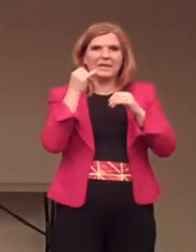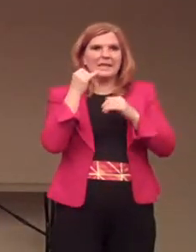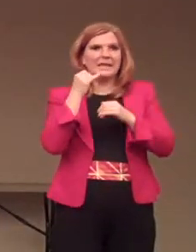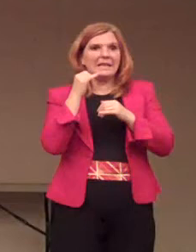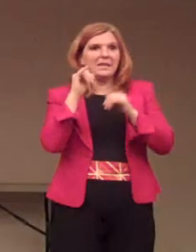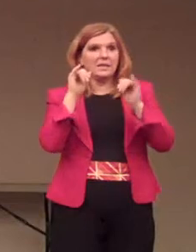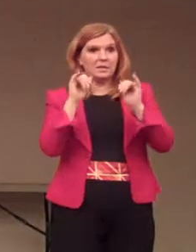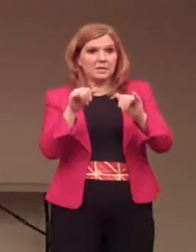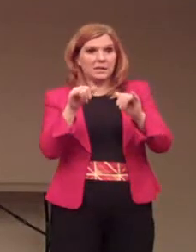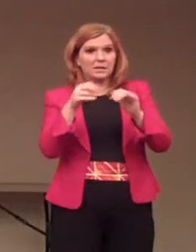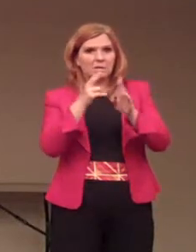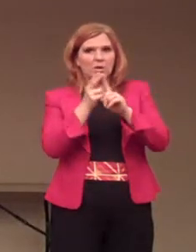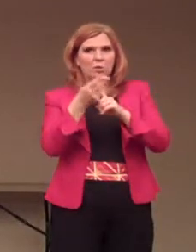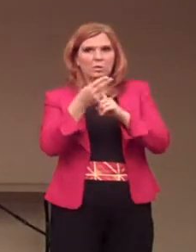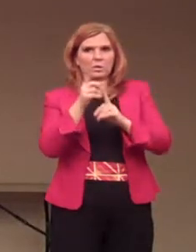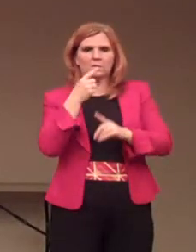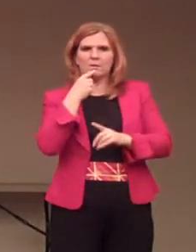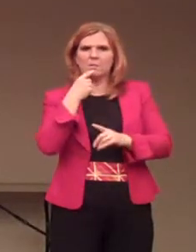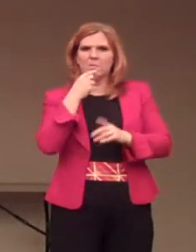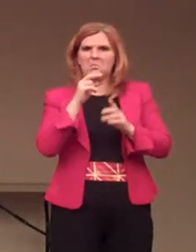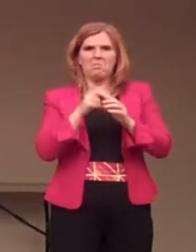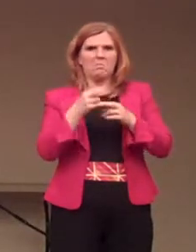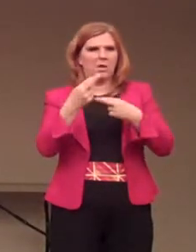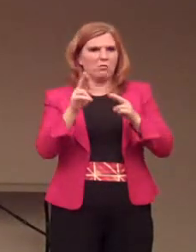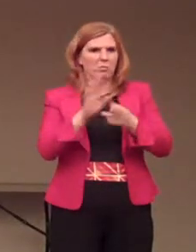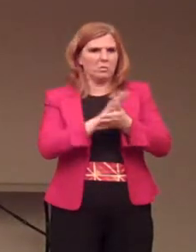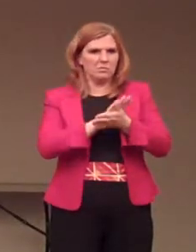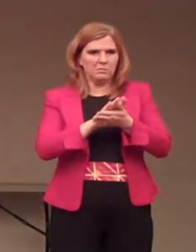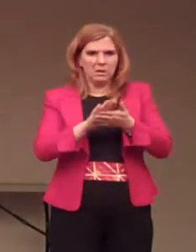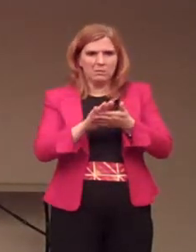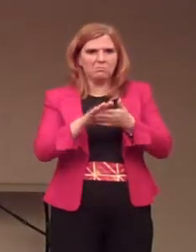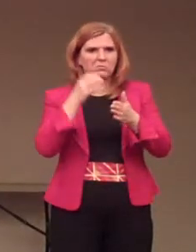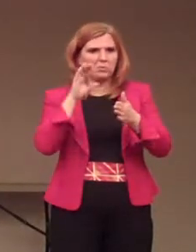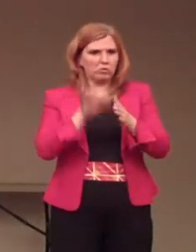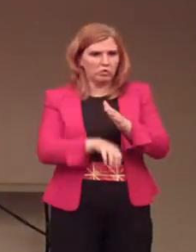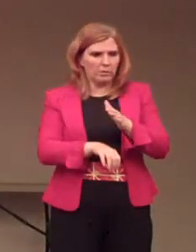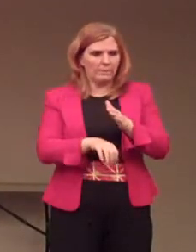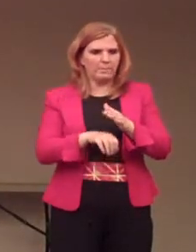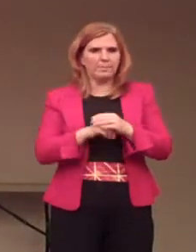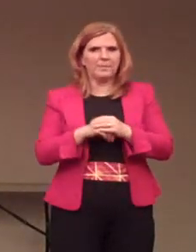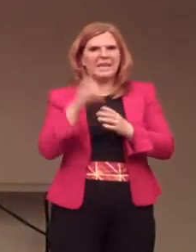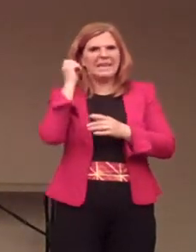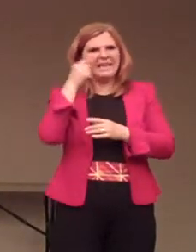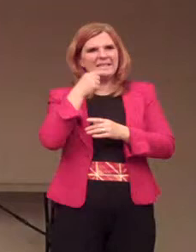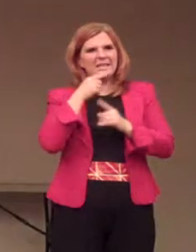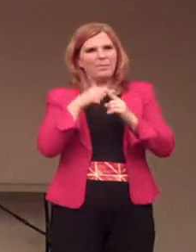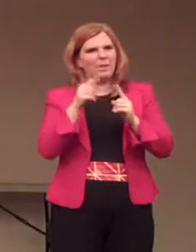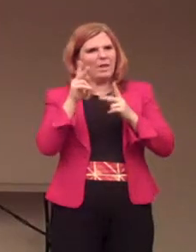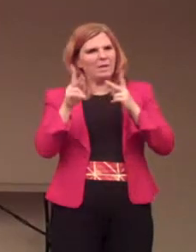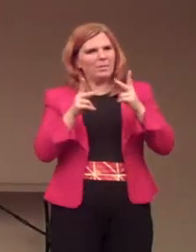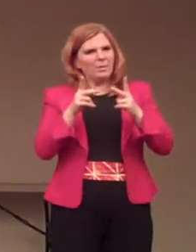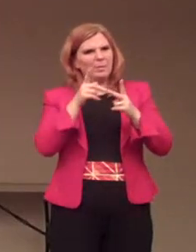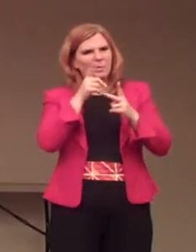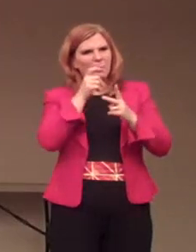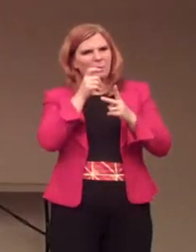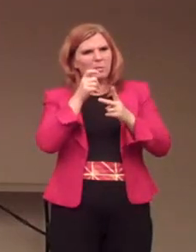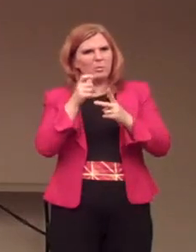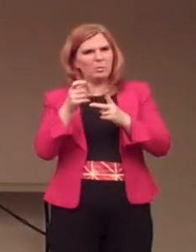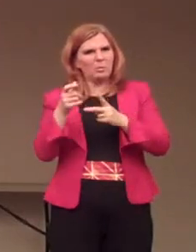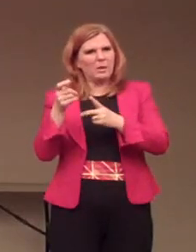States Hotel. He said, my room was pleasant and the fare was good. He said, but the people who